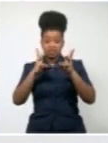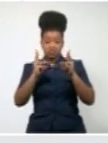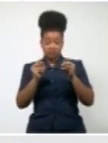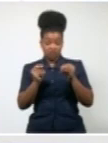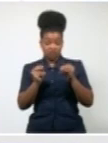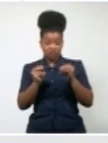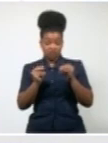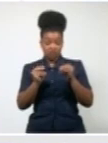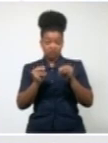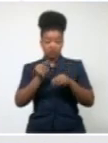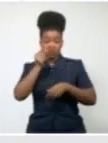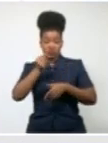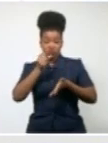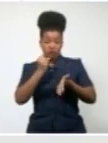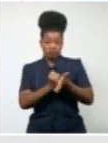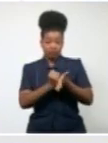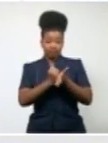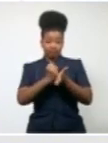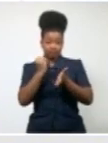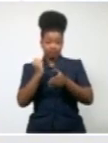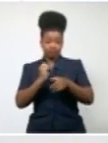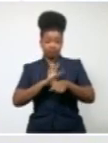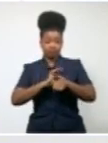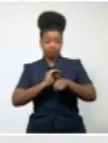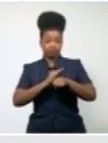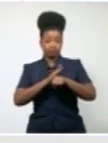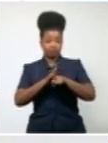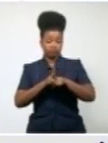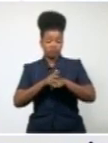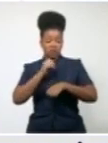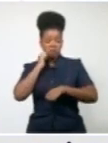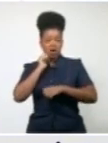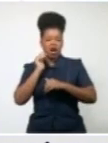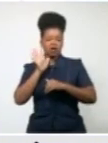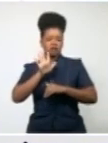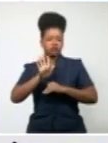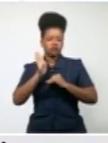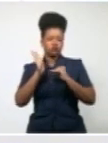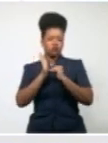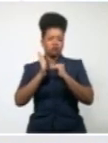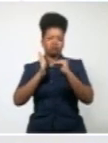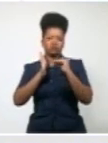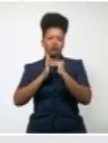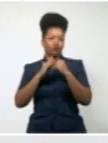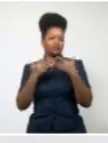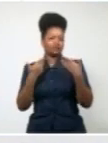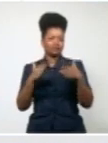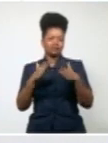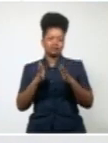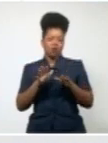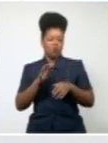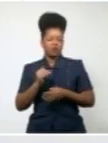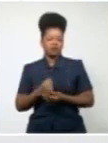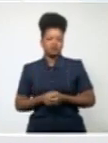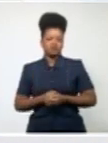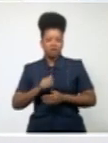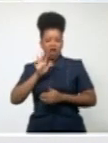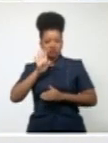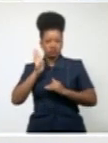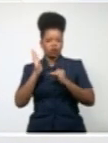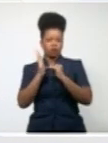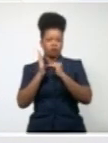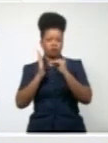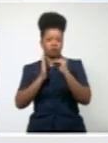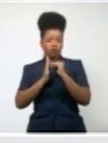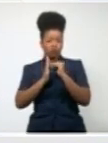And the confirmed cases number is higher than 5 million and a half.